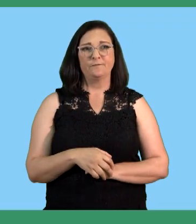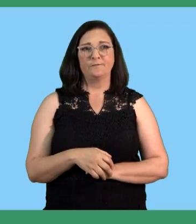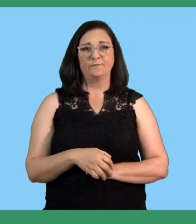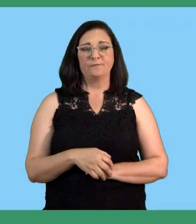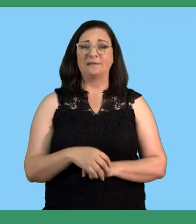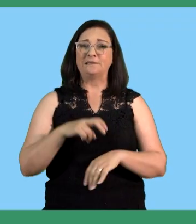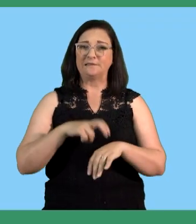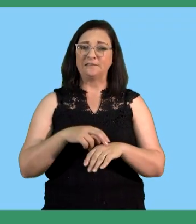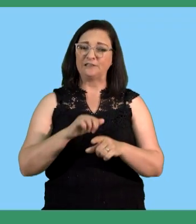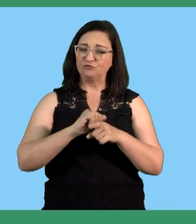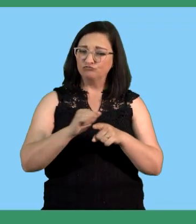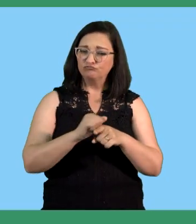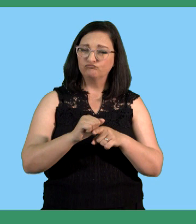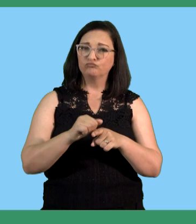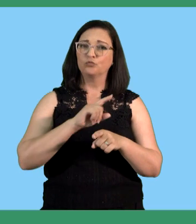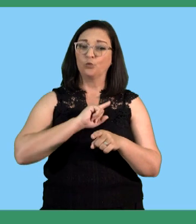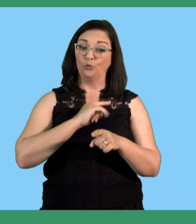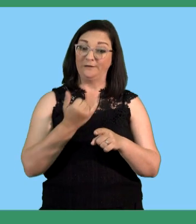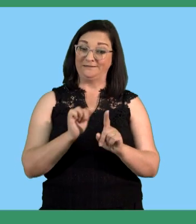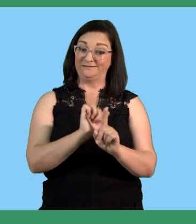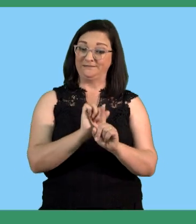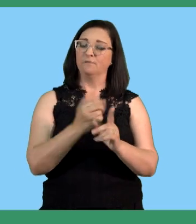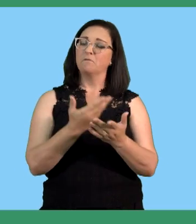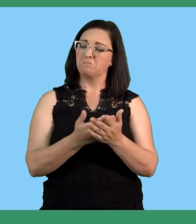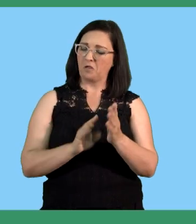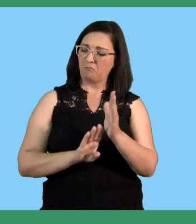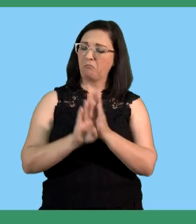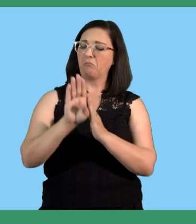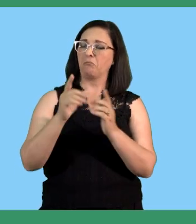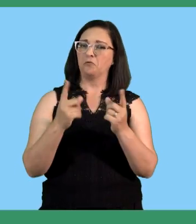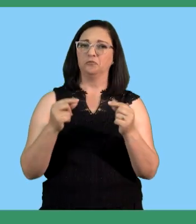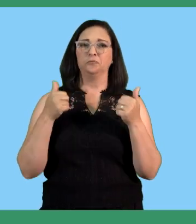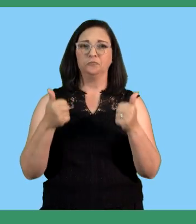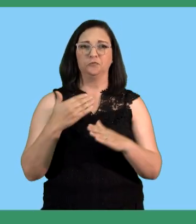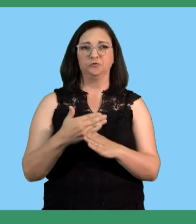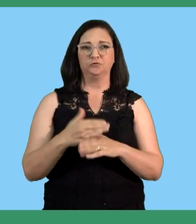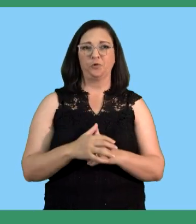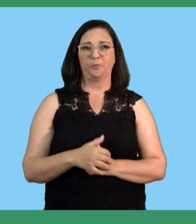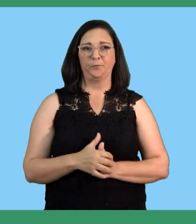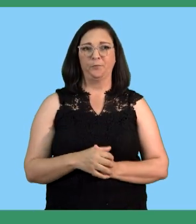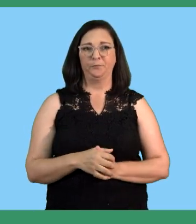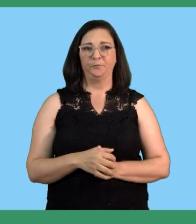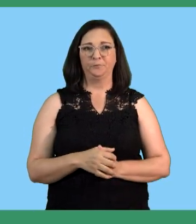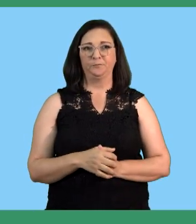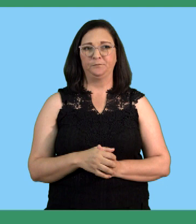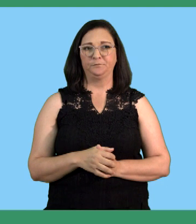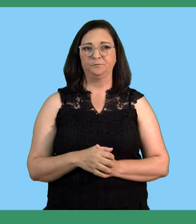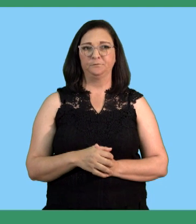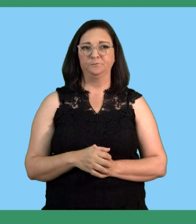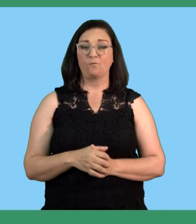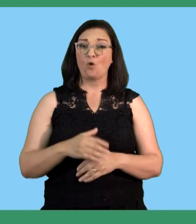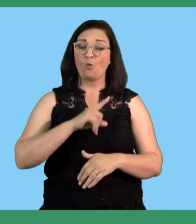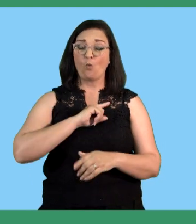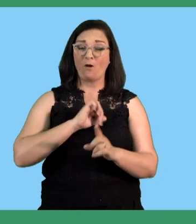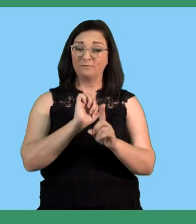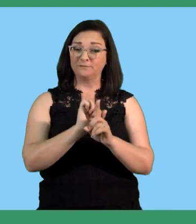receives the necessary training is more able to perform in their job. Do you understand? So